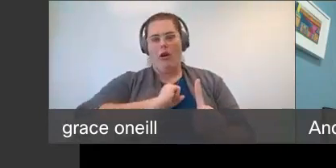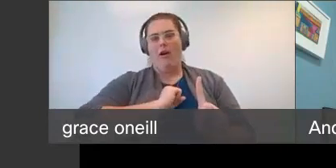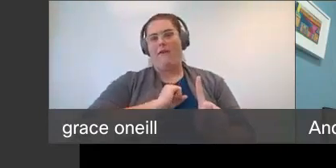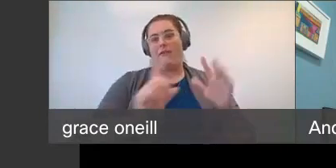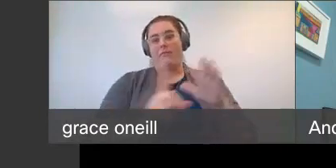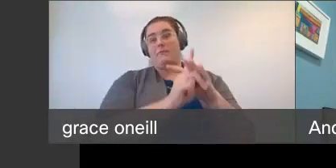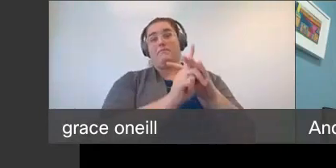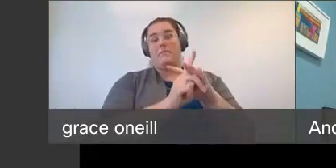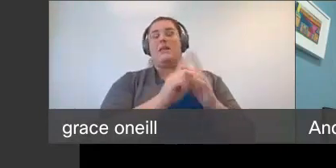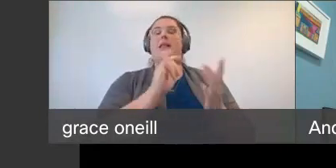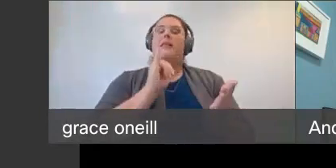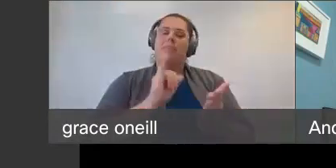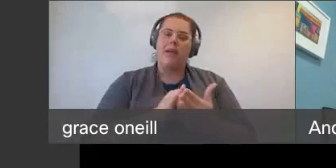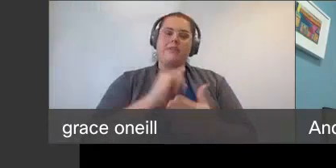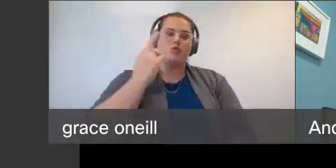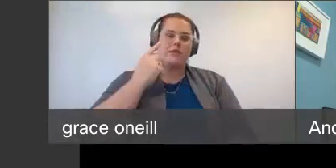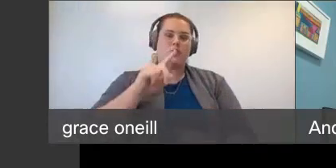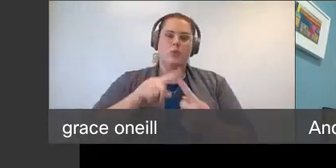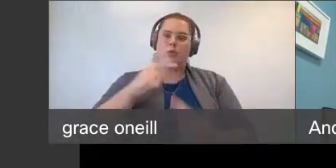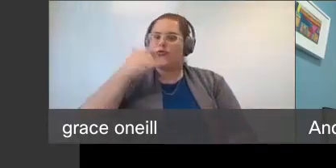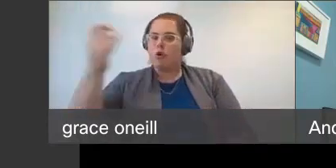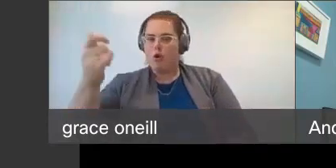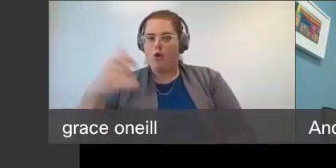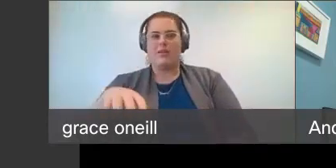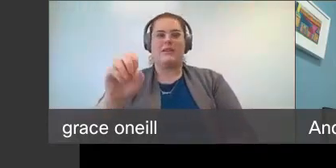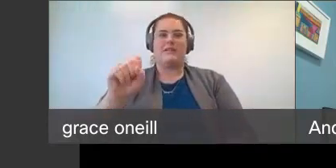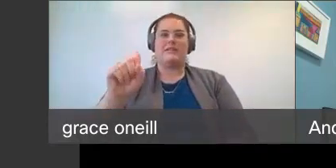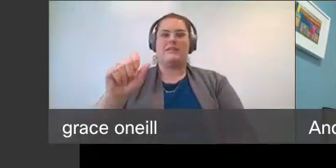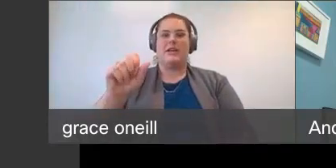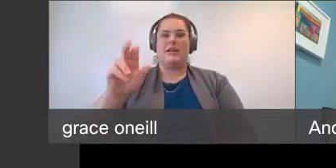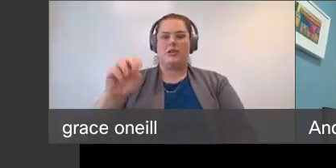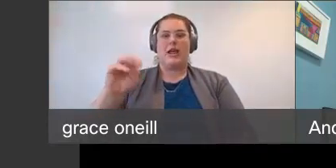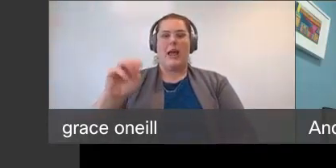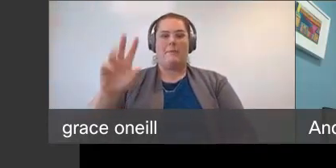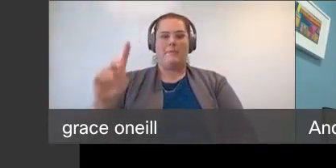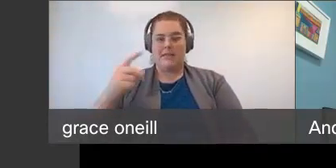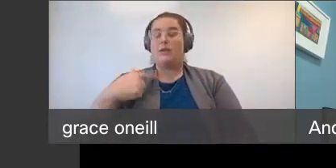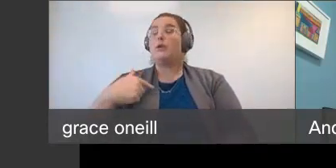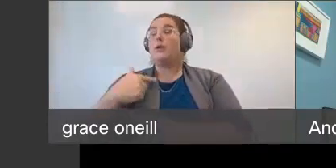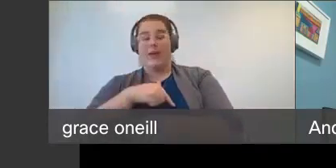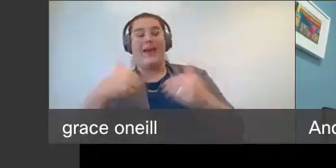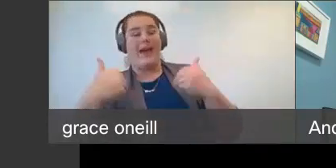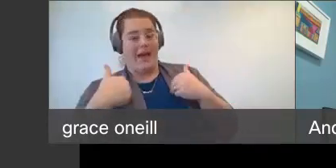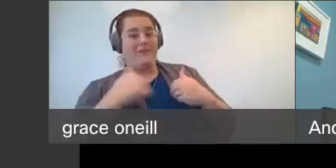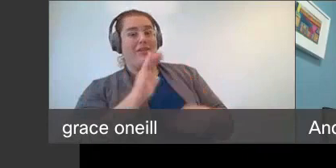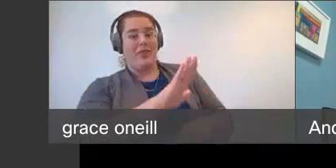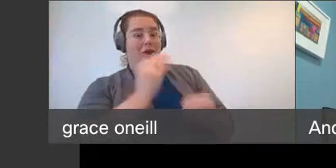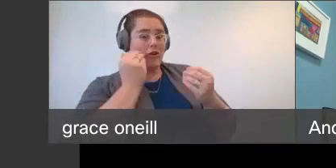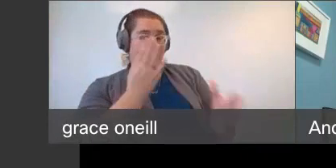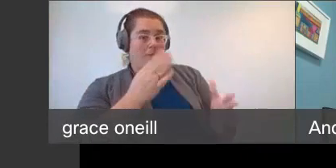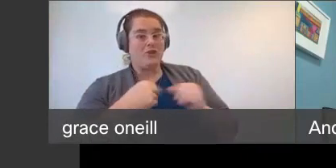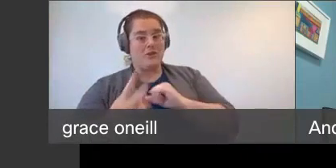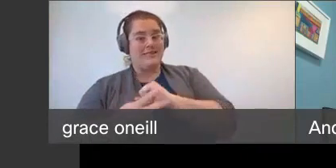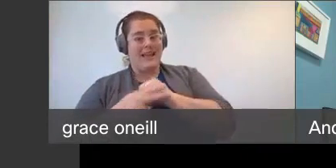activating Station MD. It's a toll-free number. We've had the individual preloaded in our system, and then we do our assessment. In this specific